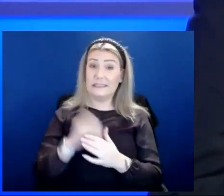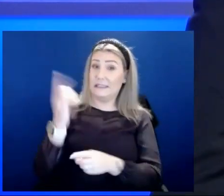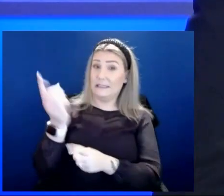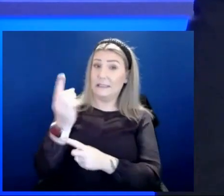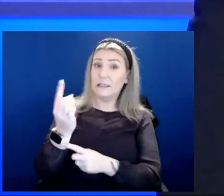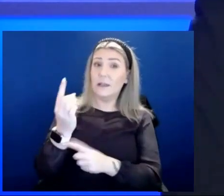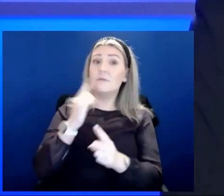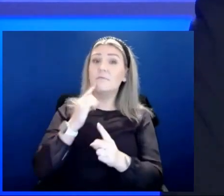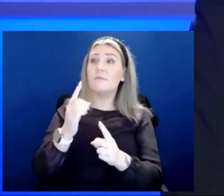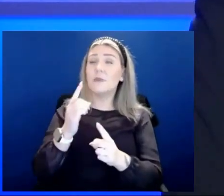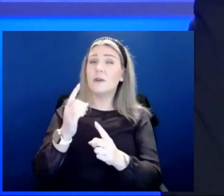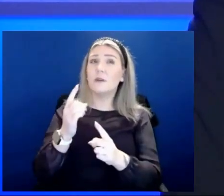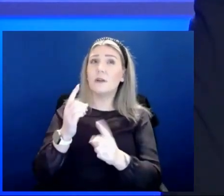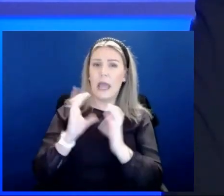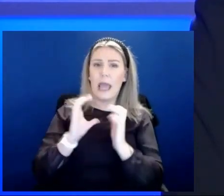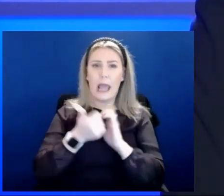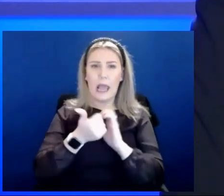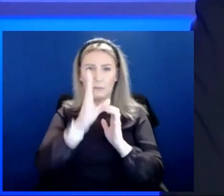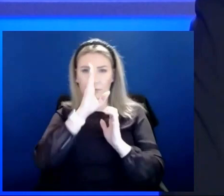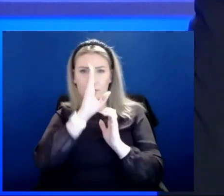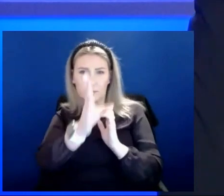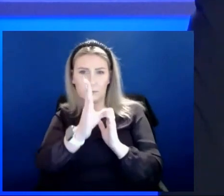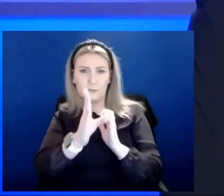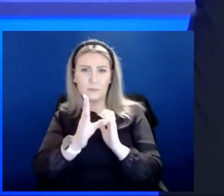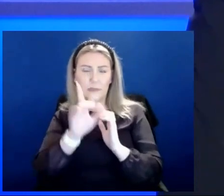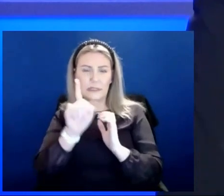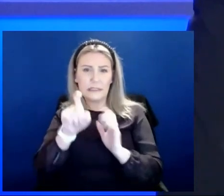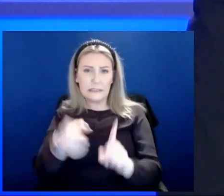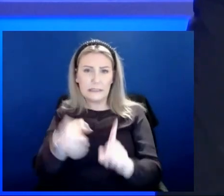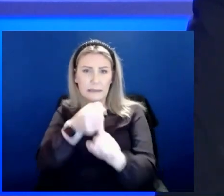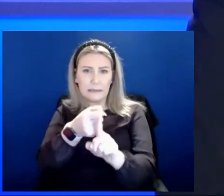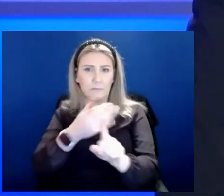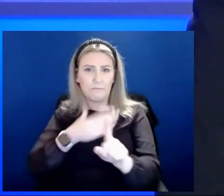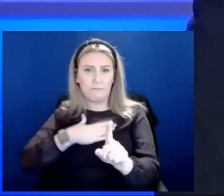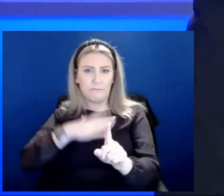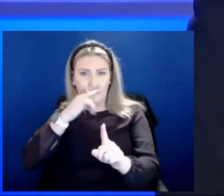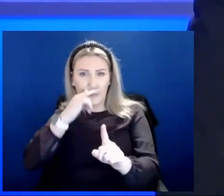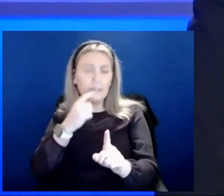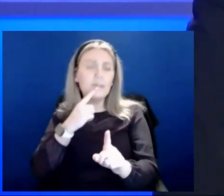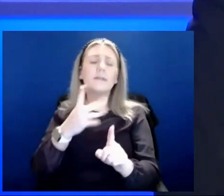of how directly does this have to impact them? Or is this something they're going to actually